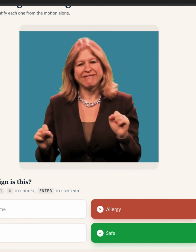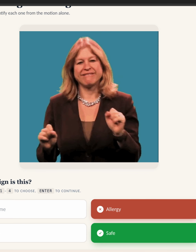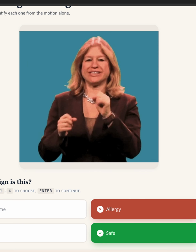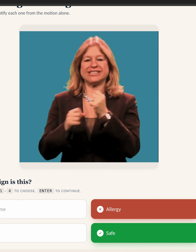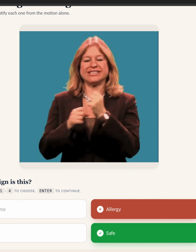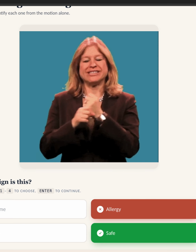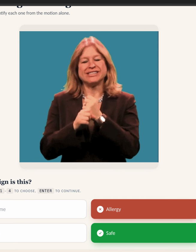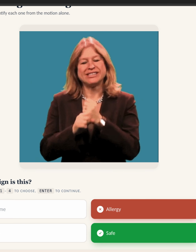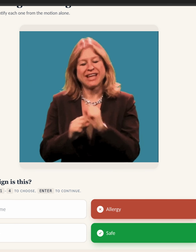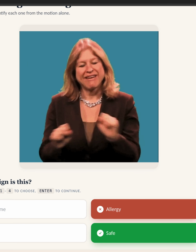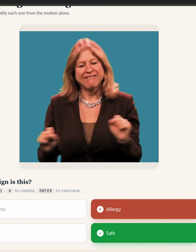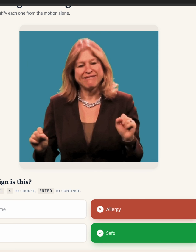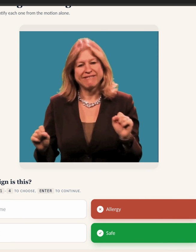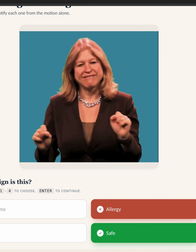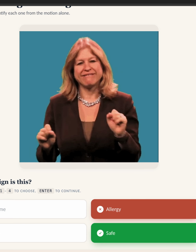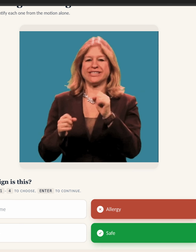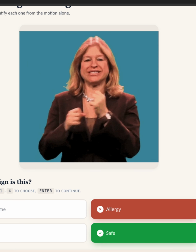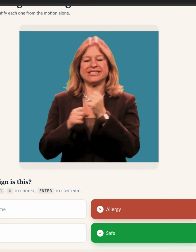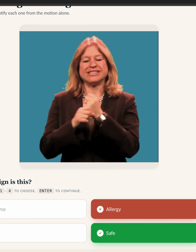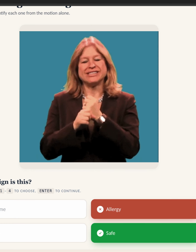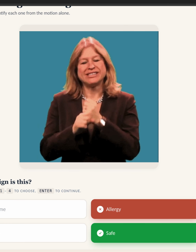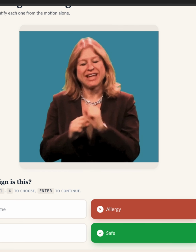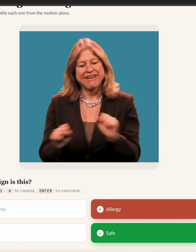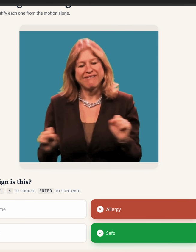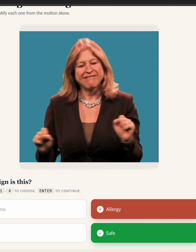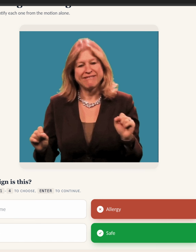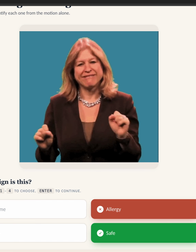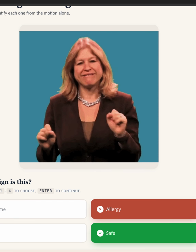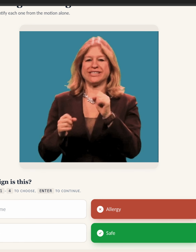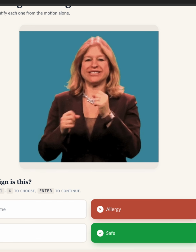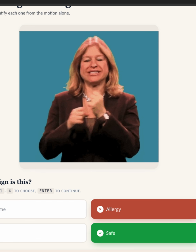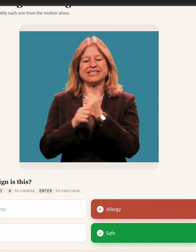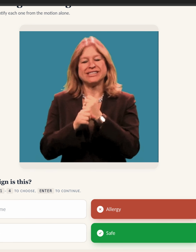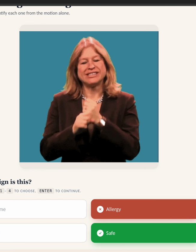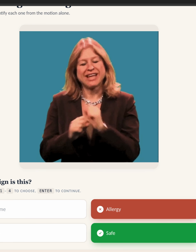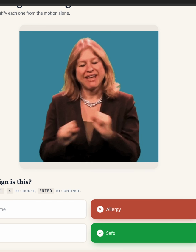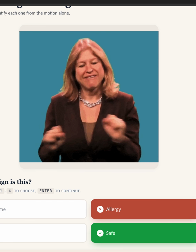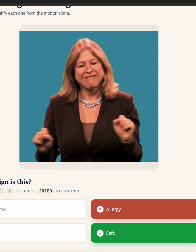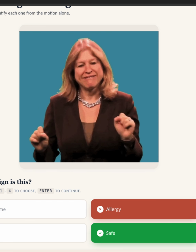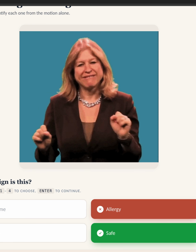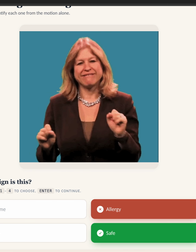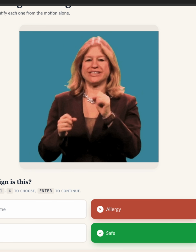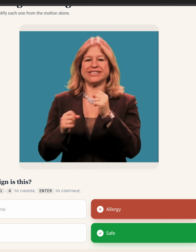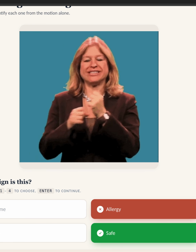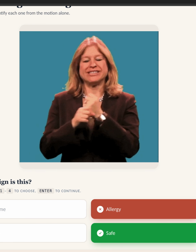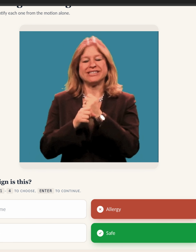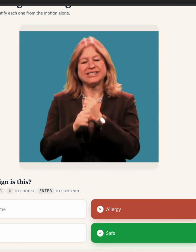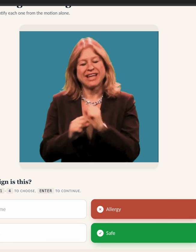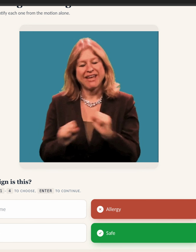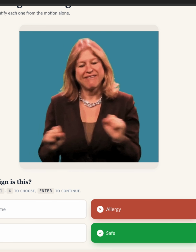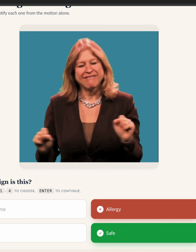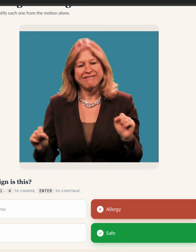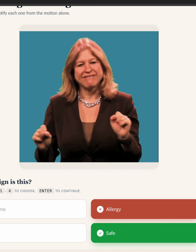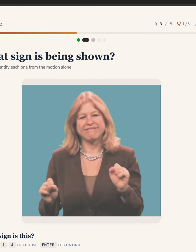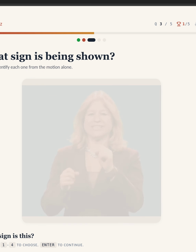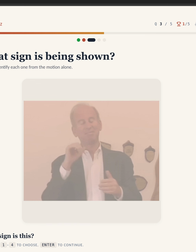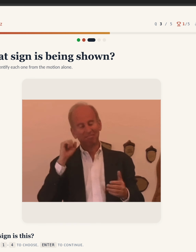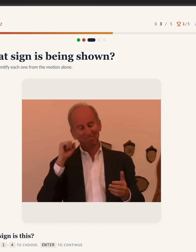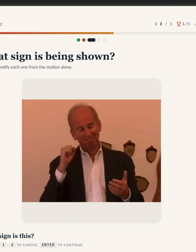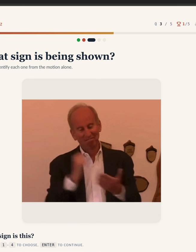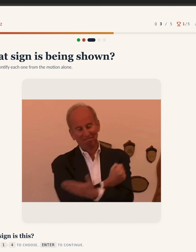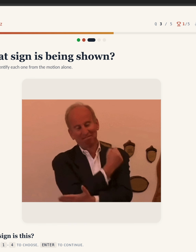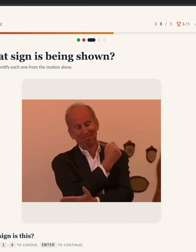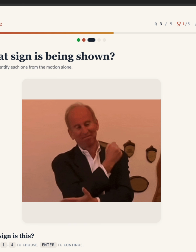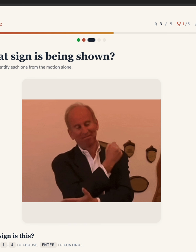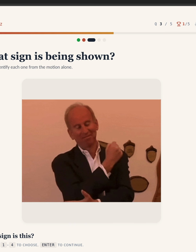safe sign, and next time you better not make this mistake. And since it's a real quiz, you can't just go back and correct it, so you